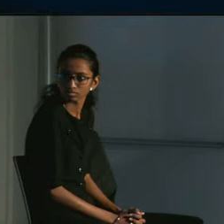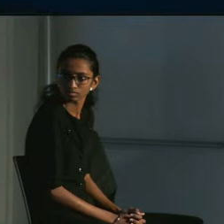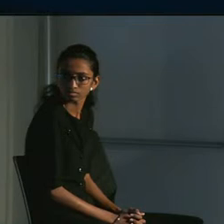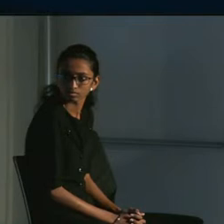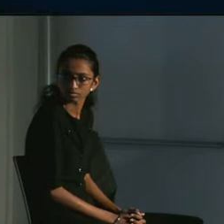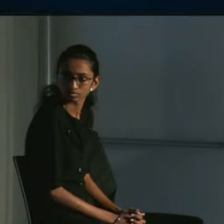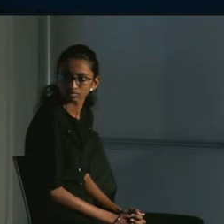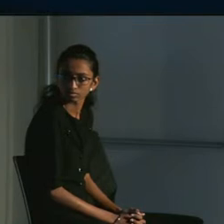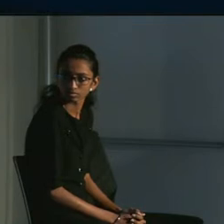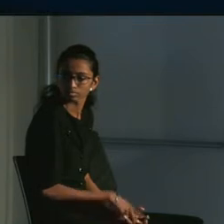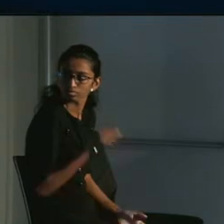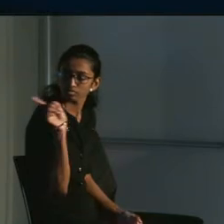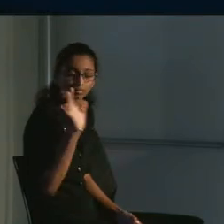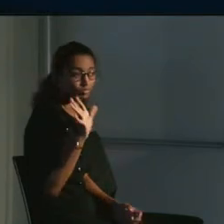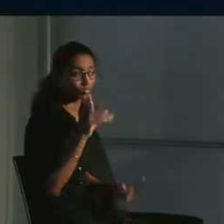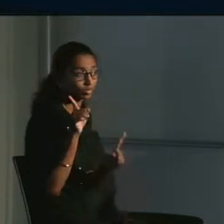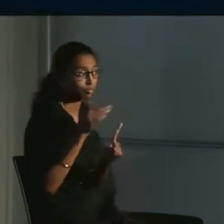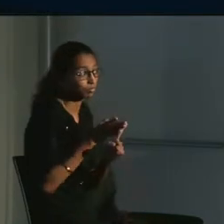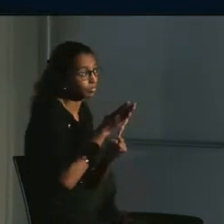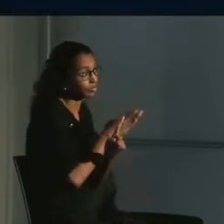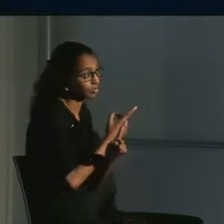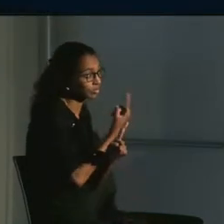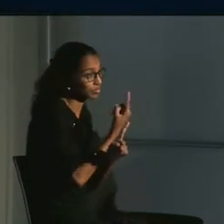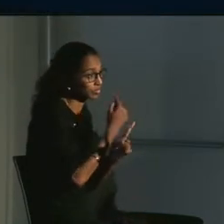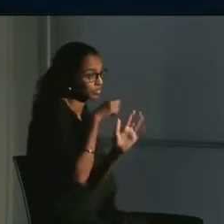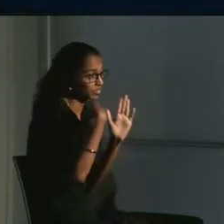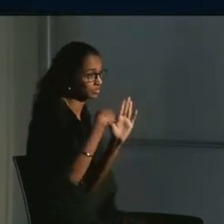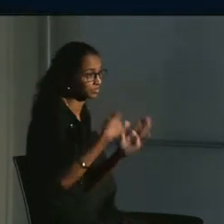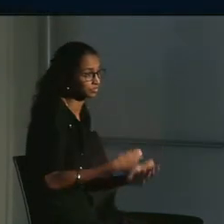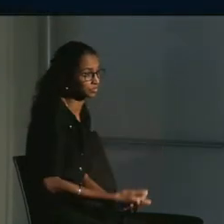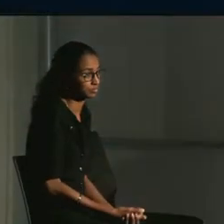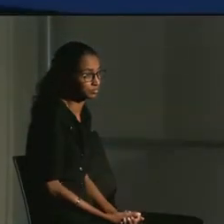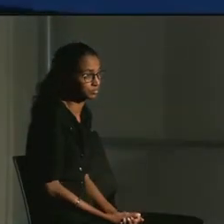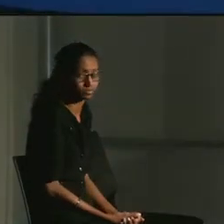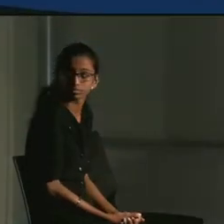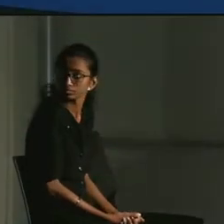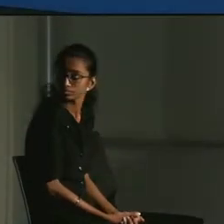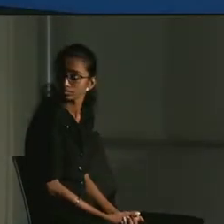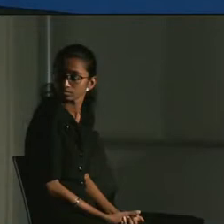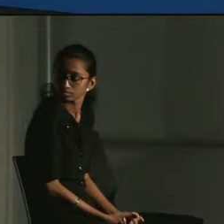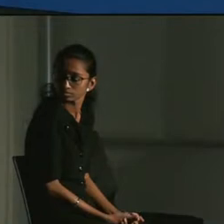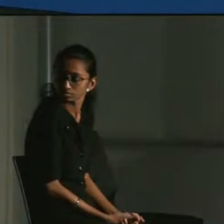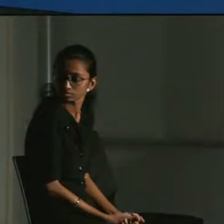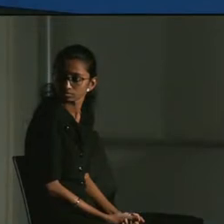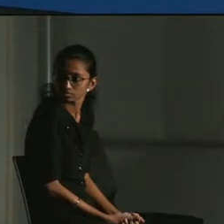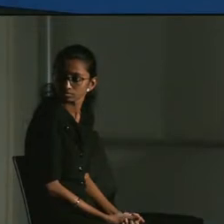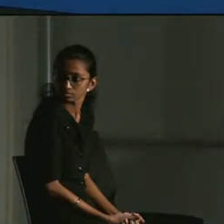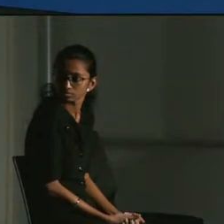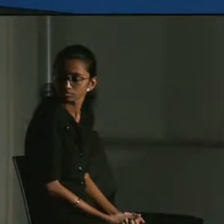This is not the video, the one before this. The one before this.